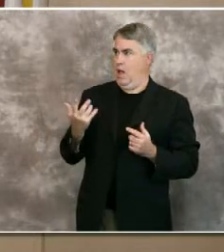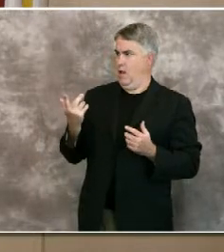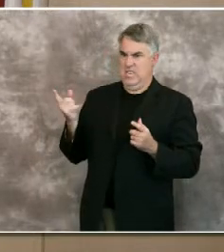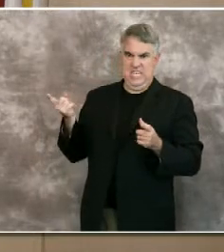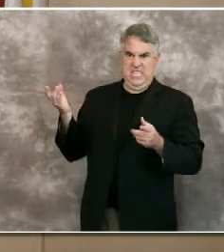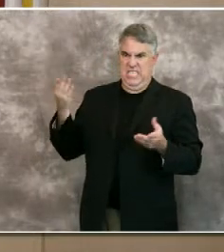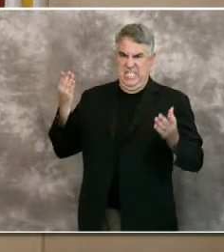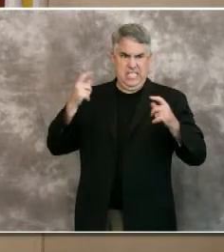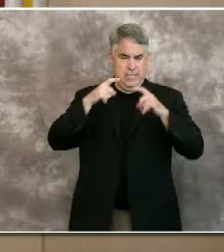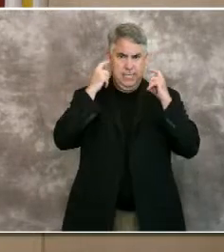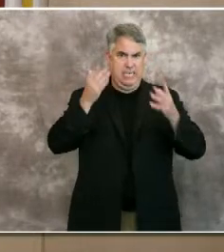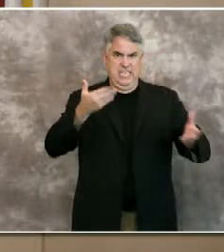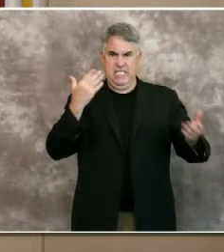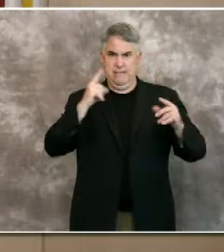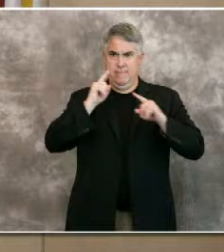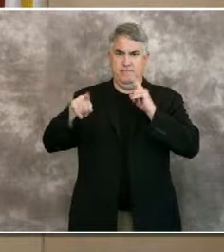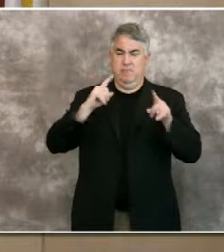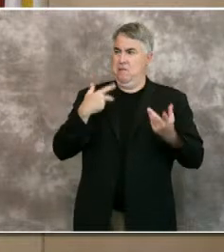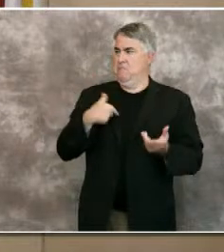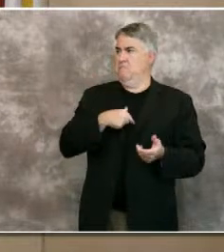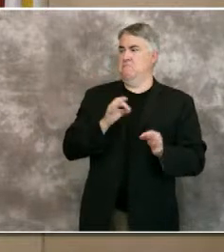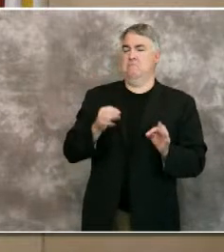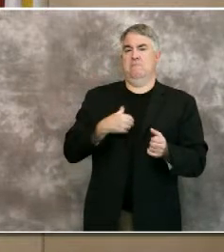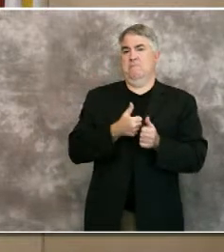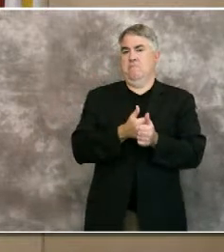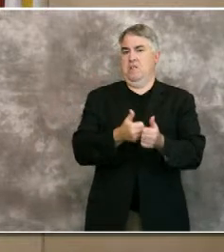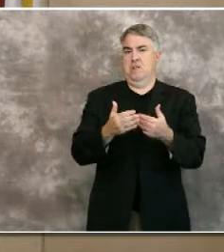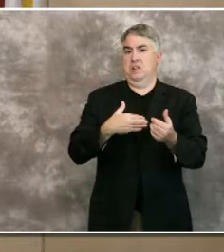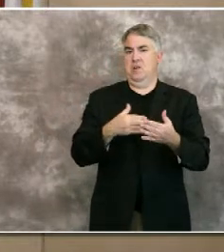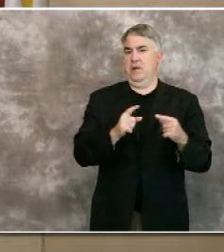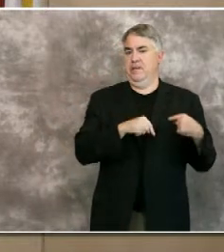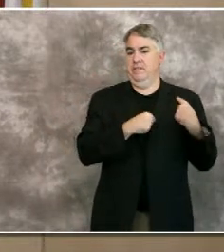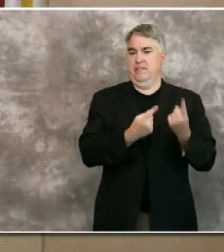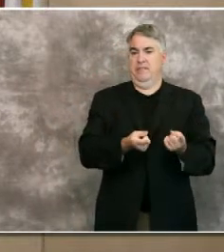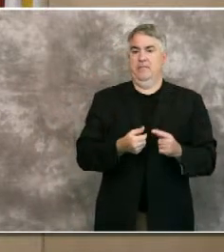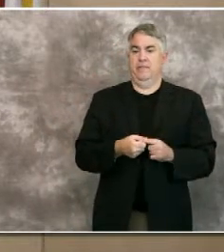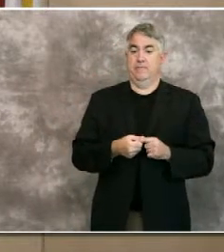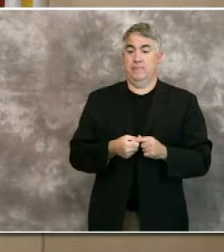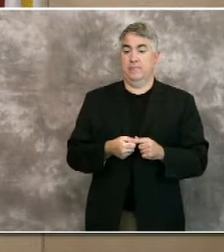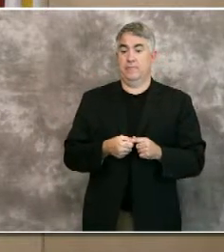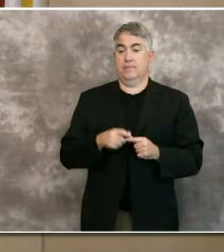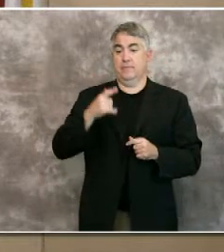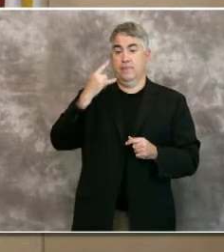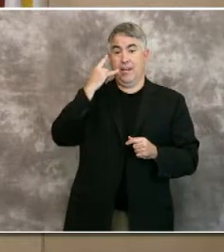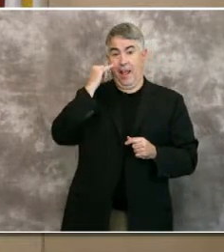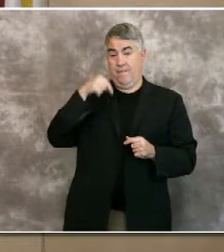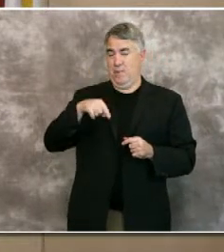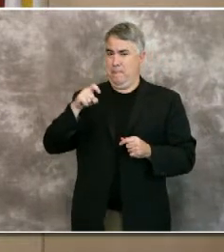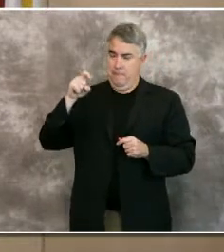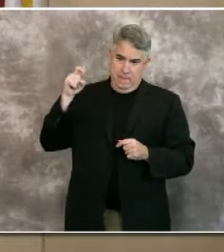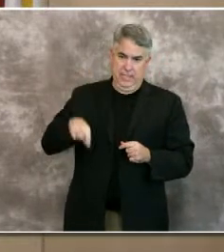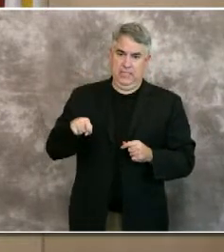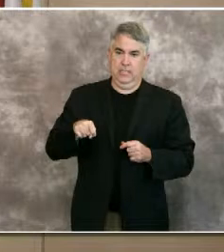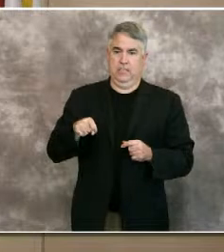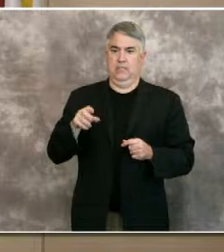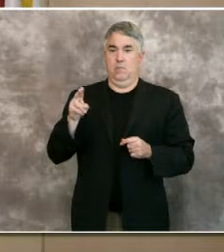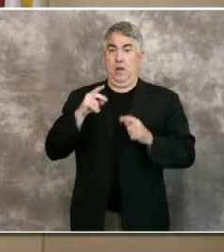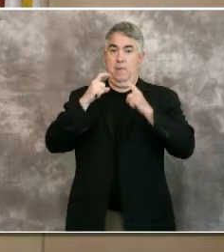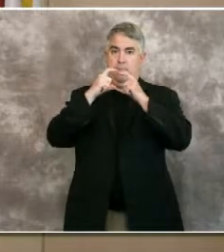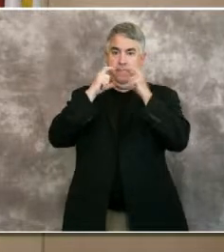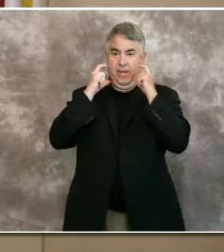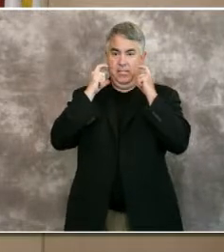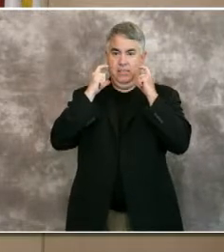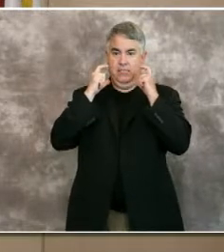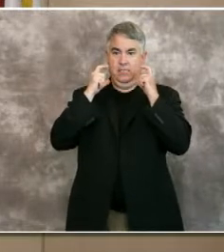outbreaks. The guidance states that Californians must wear face coverings when they are in high-risk